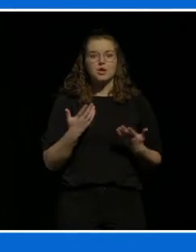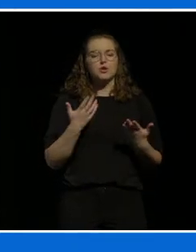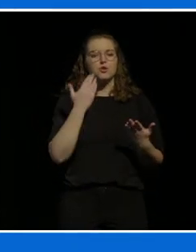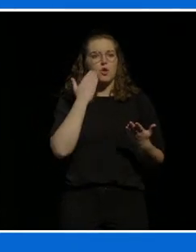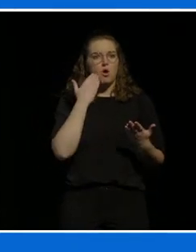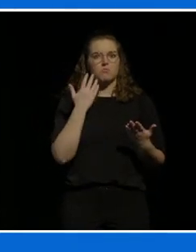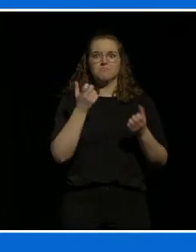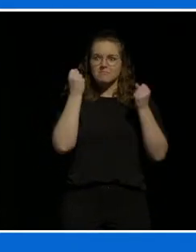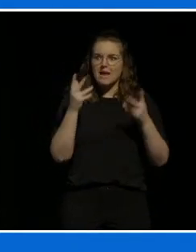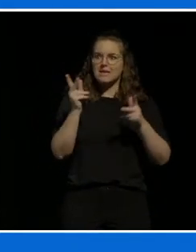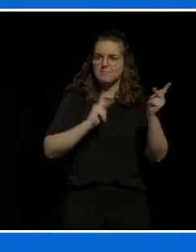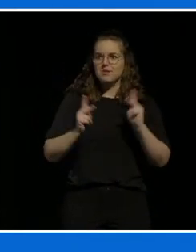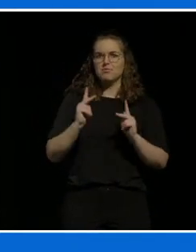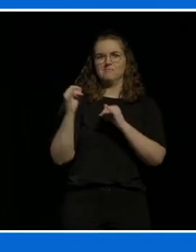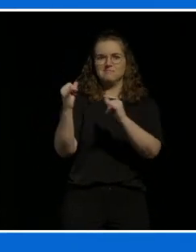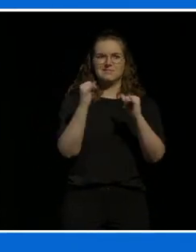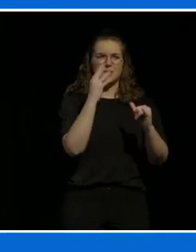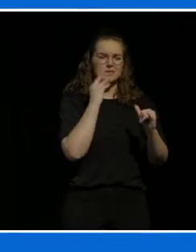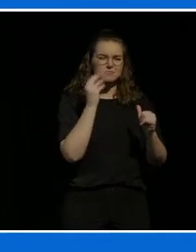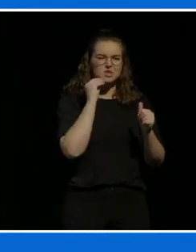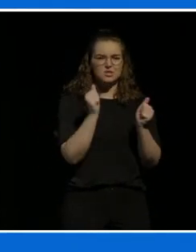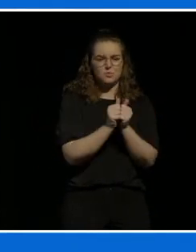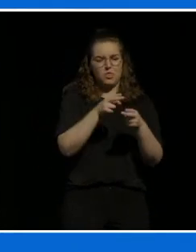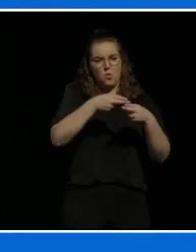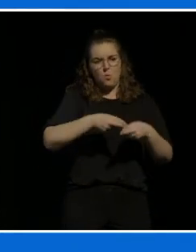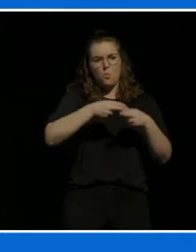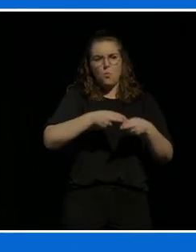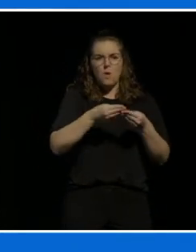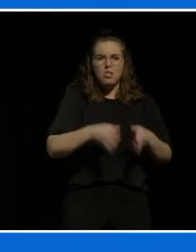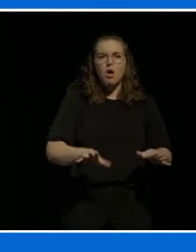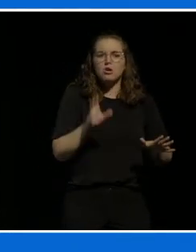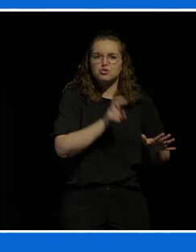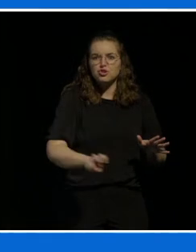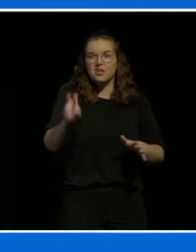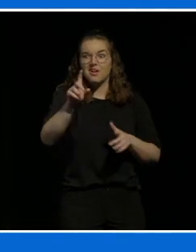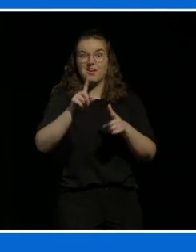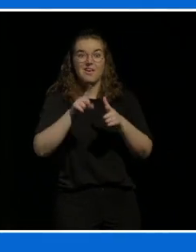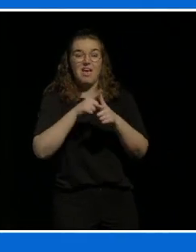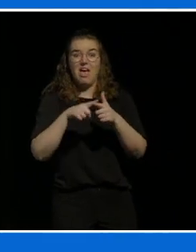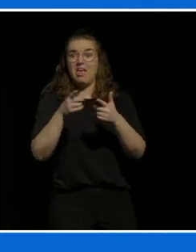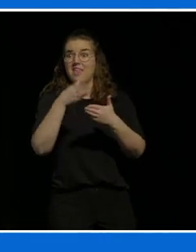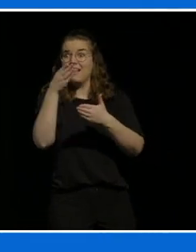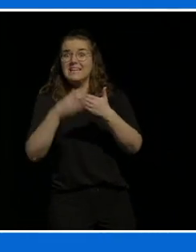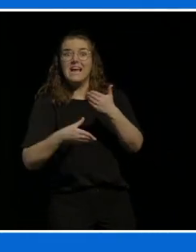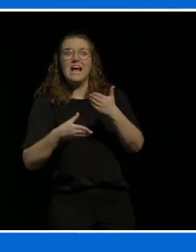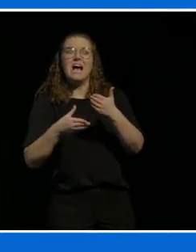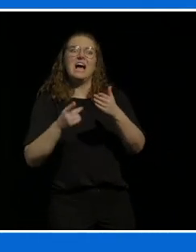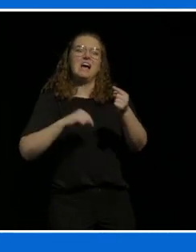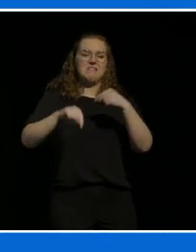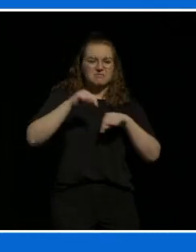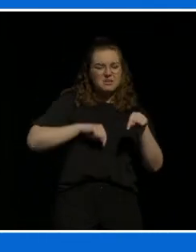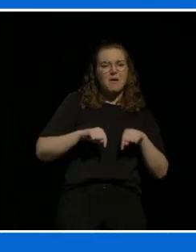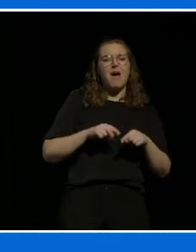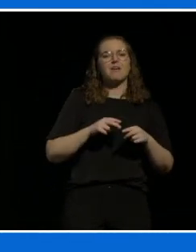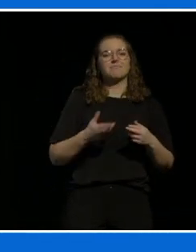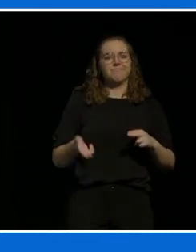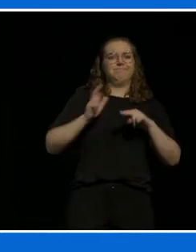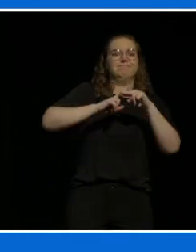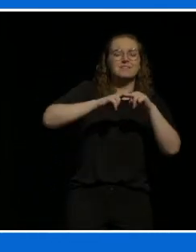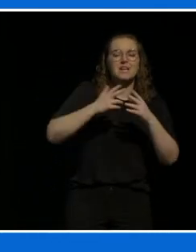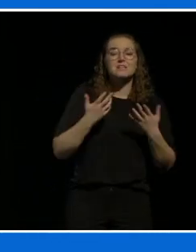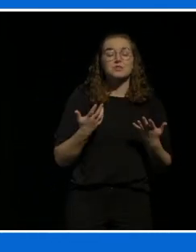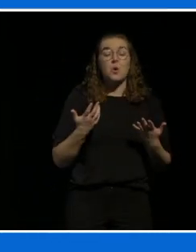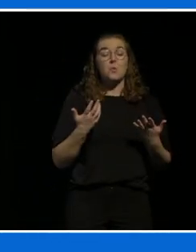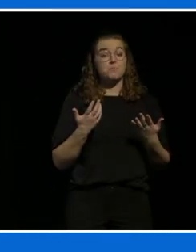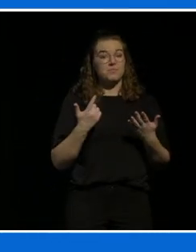like I have and reverting back to old habits or something. And I think a key tenet to my success over the last 6 years